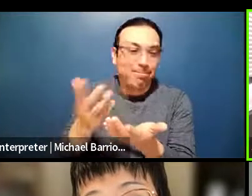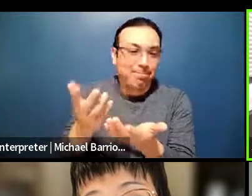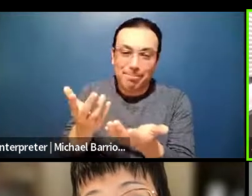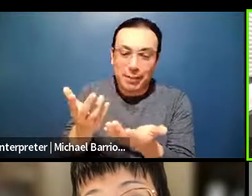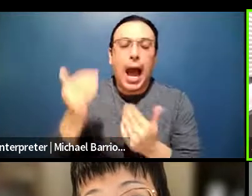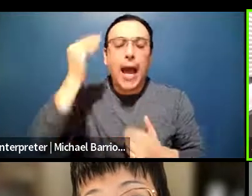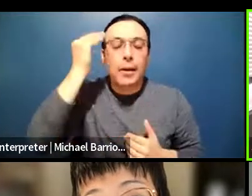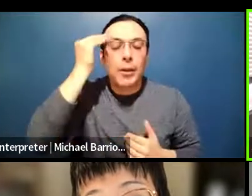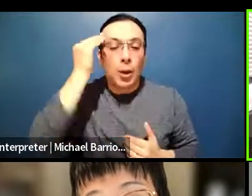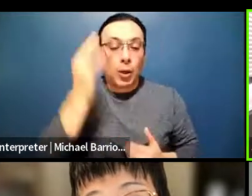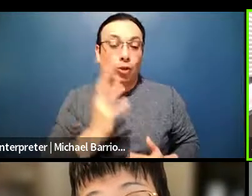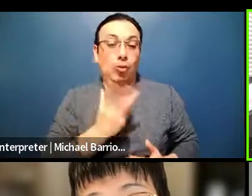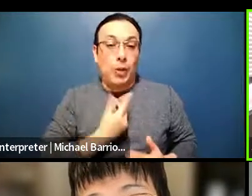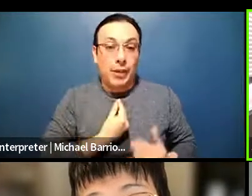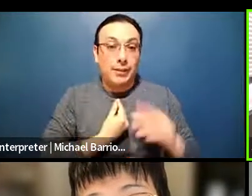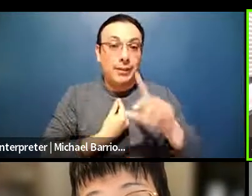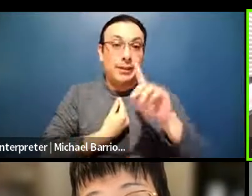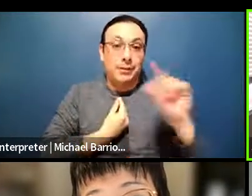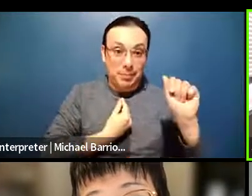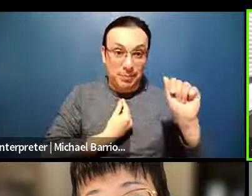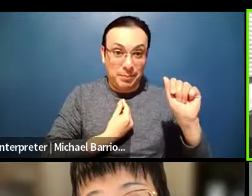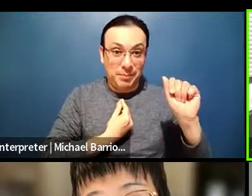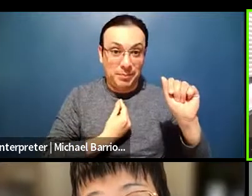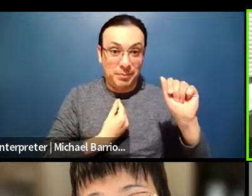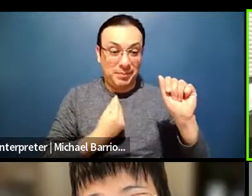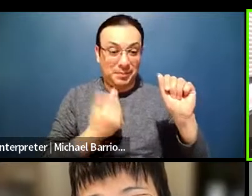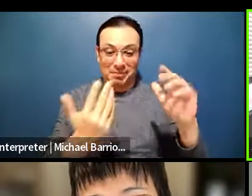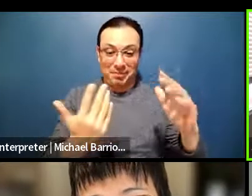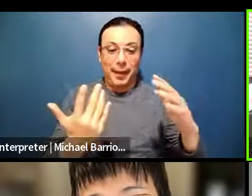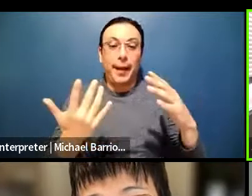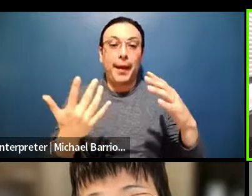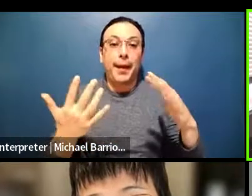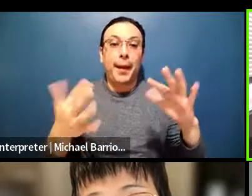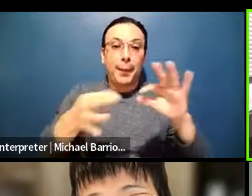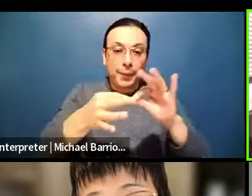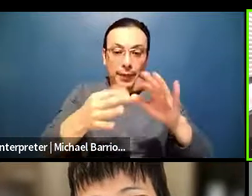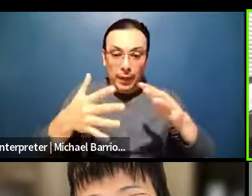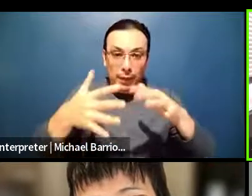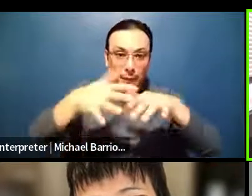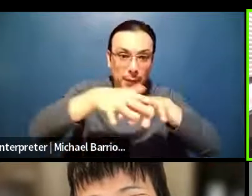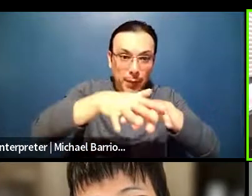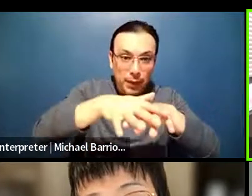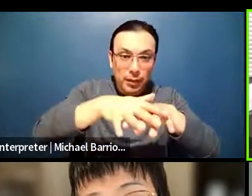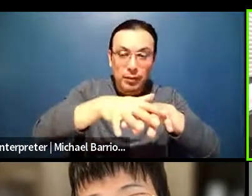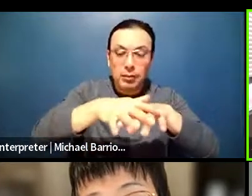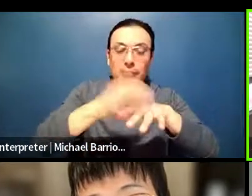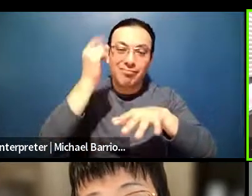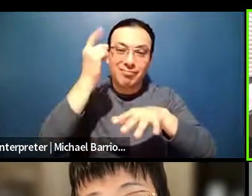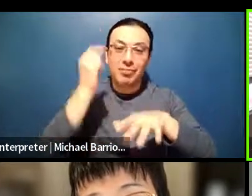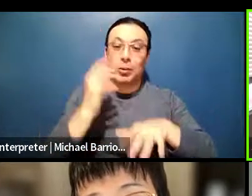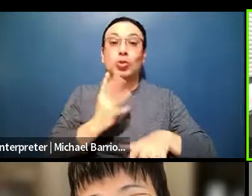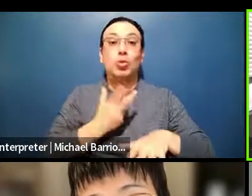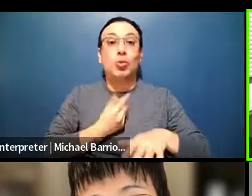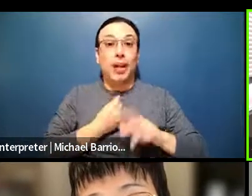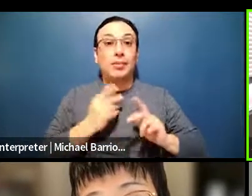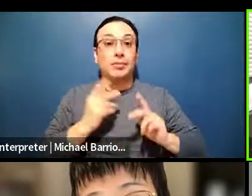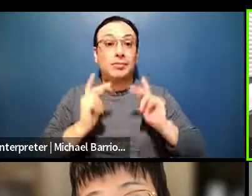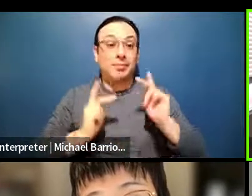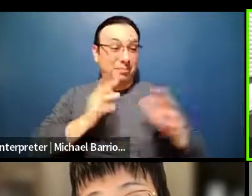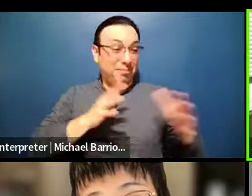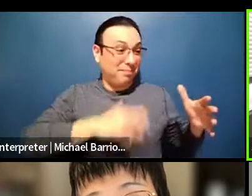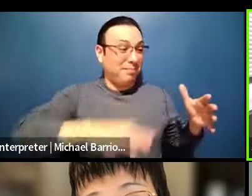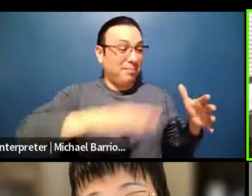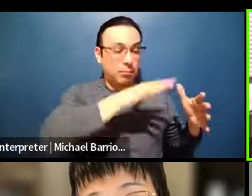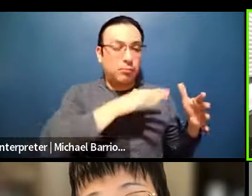experience as intimately connected and overlapping because of the disabling conditions that trans people face every day.